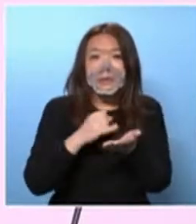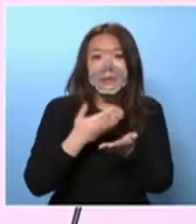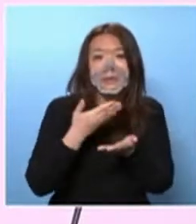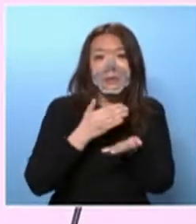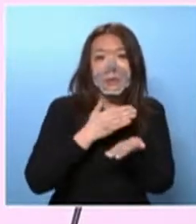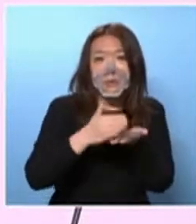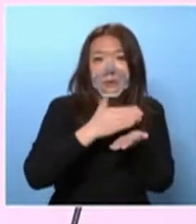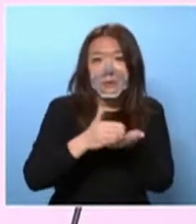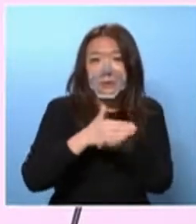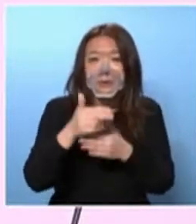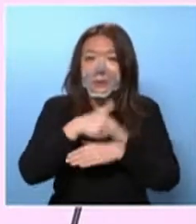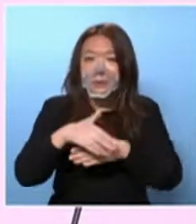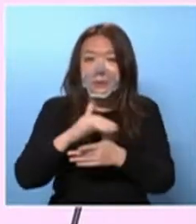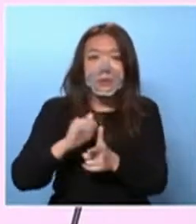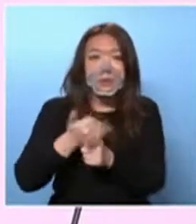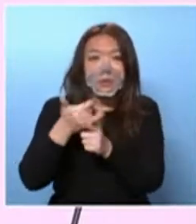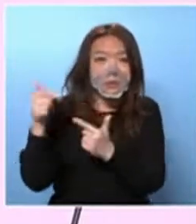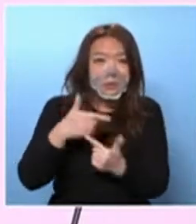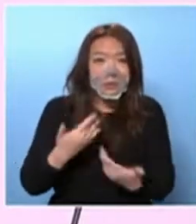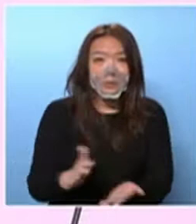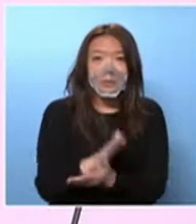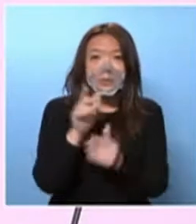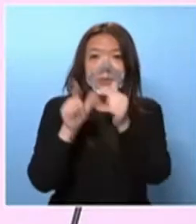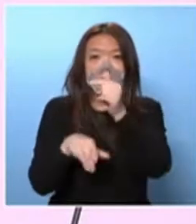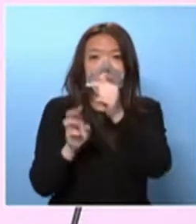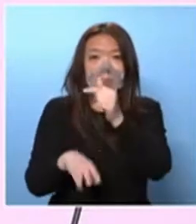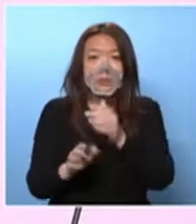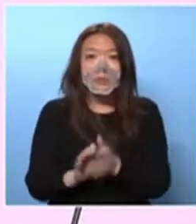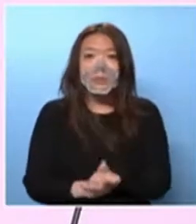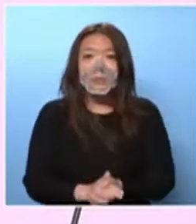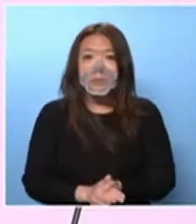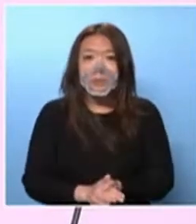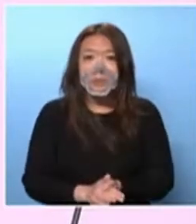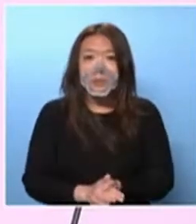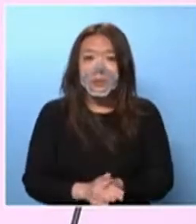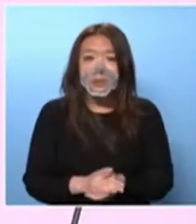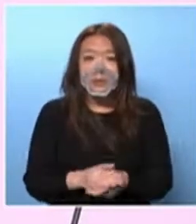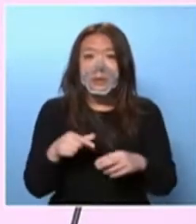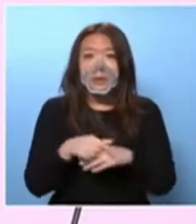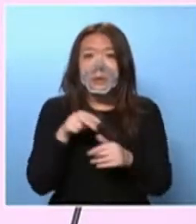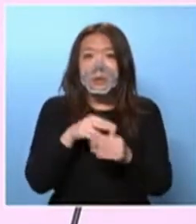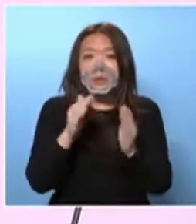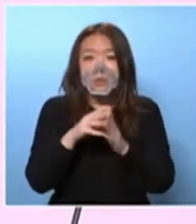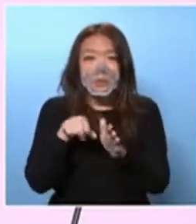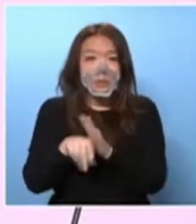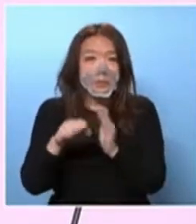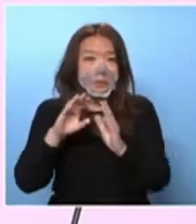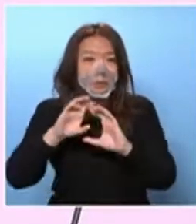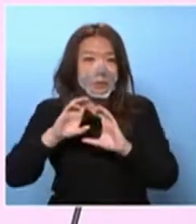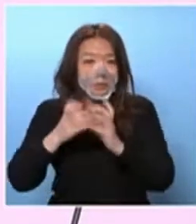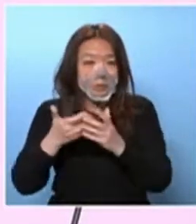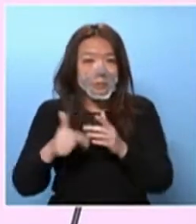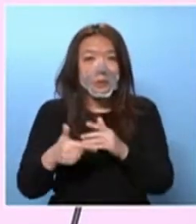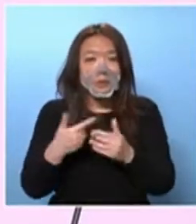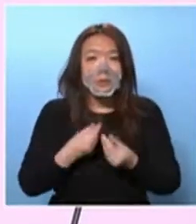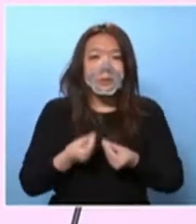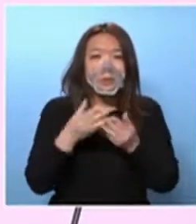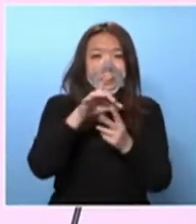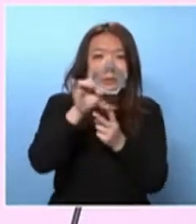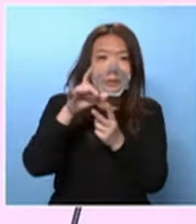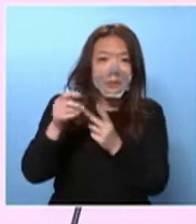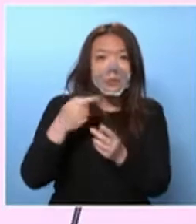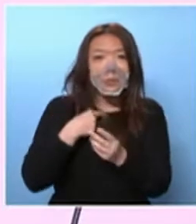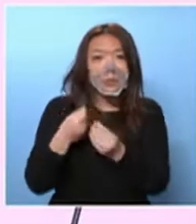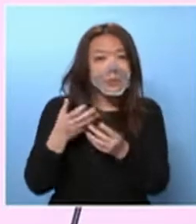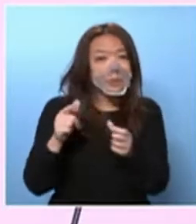scheme through the banking sector SME lending coordination mechanism for 6 months to the end of October. At the same time, the HMA